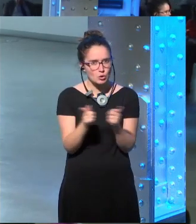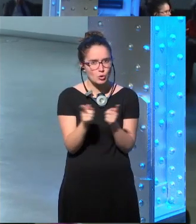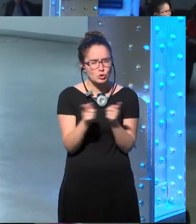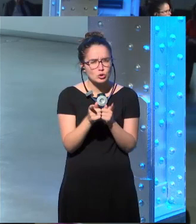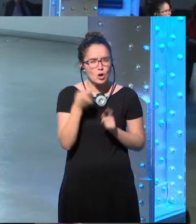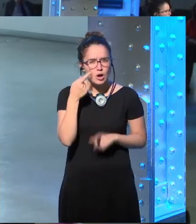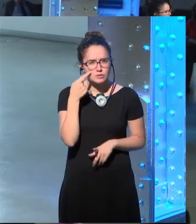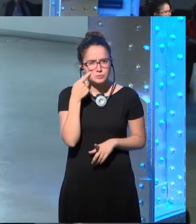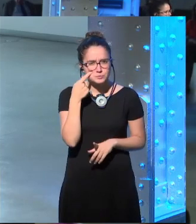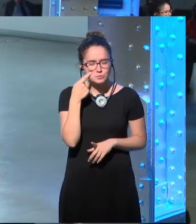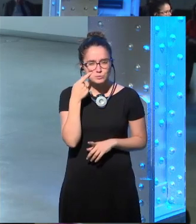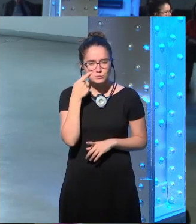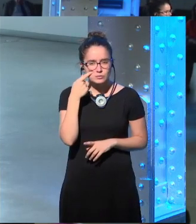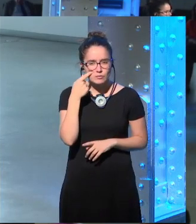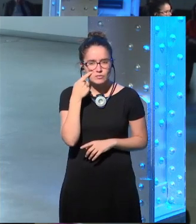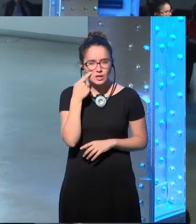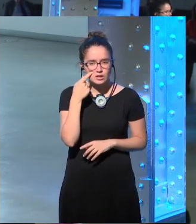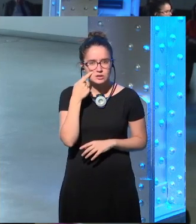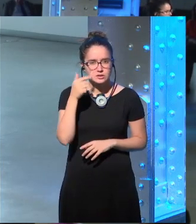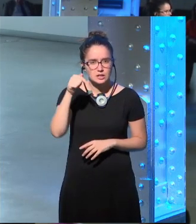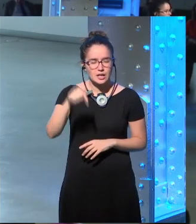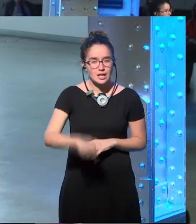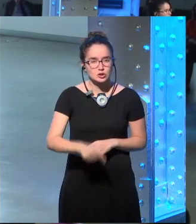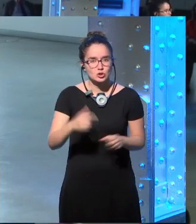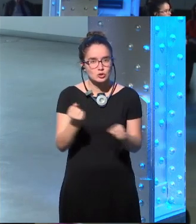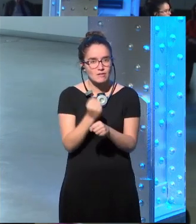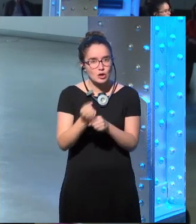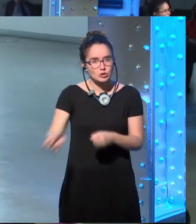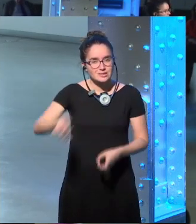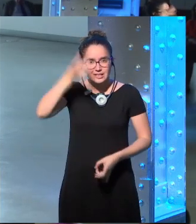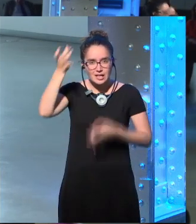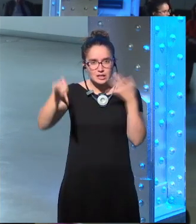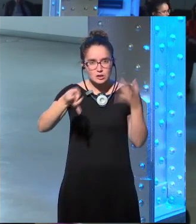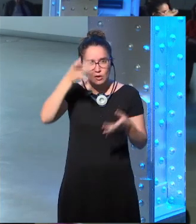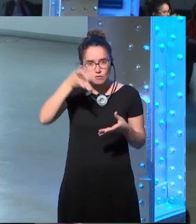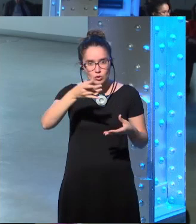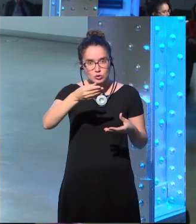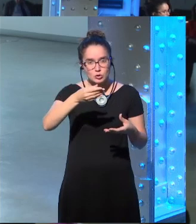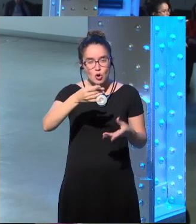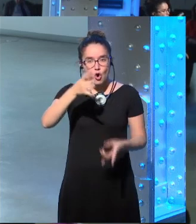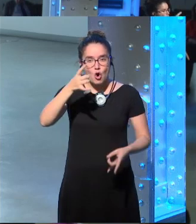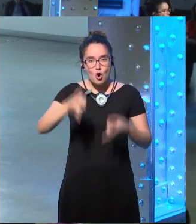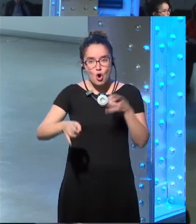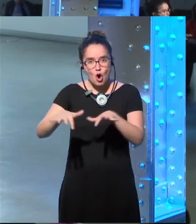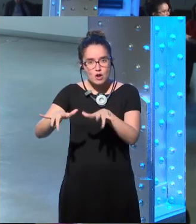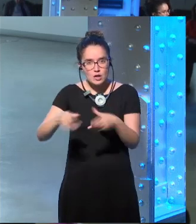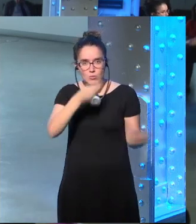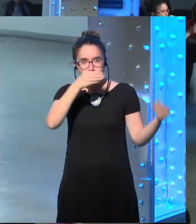creativity works are not going to be replaced by computers, because you already mentioned that now there are symphonies that are composed by